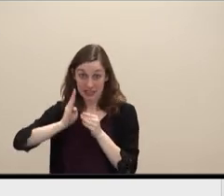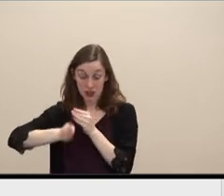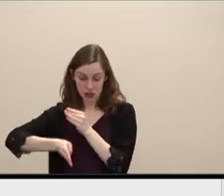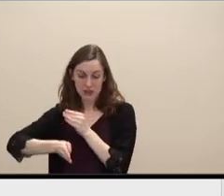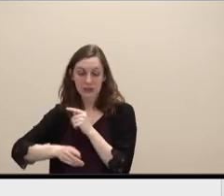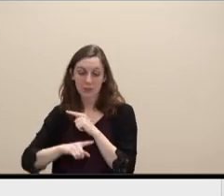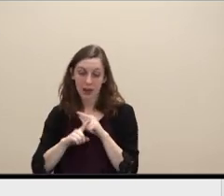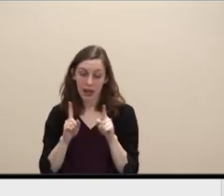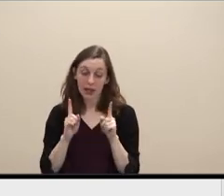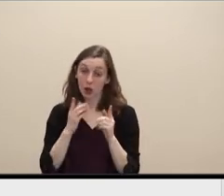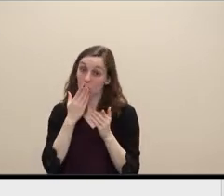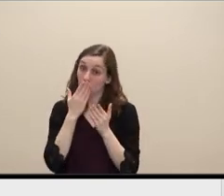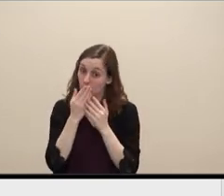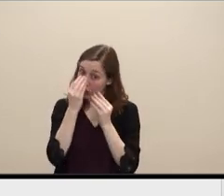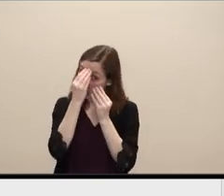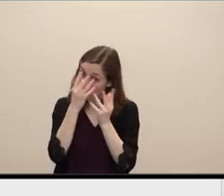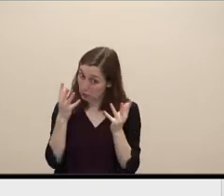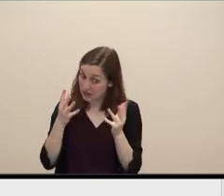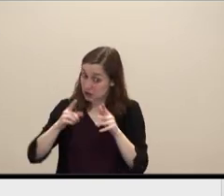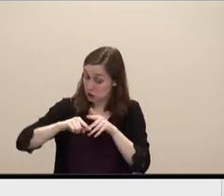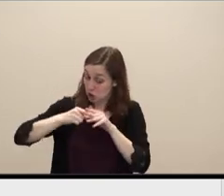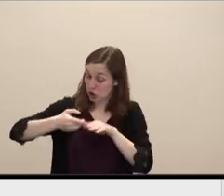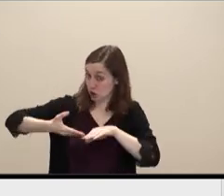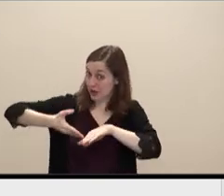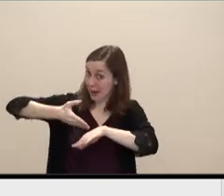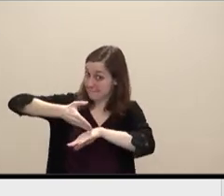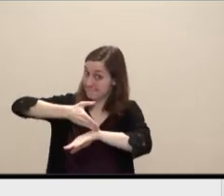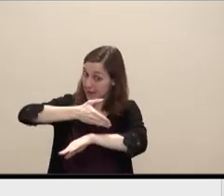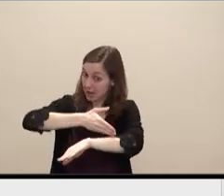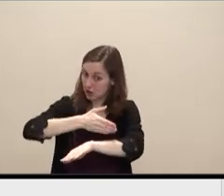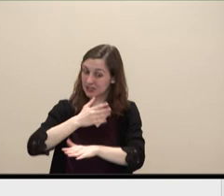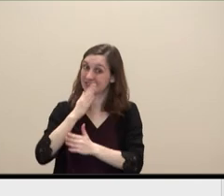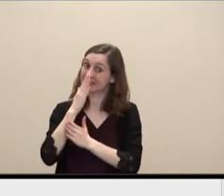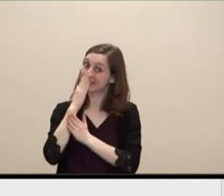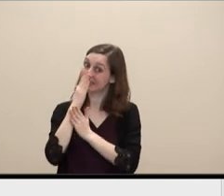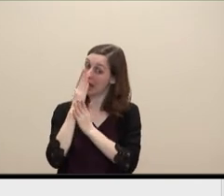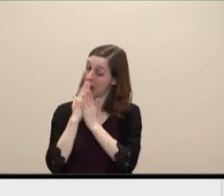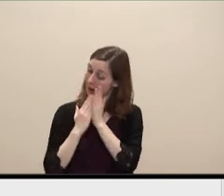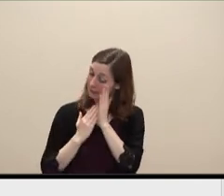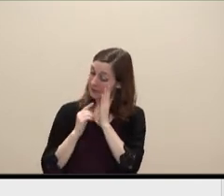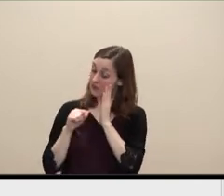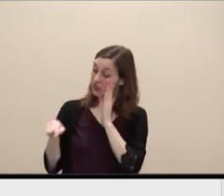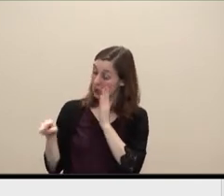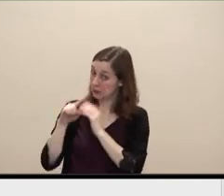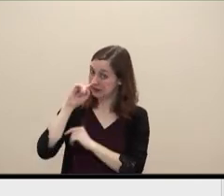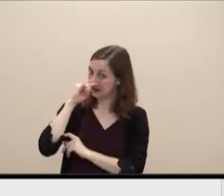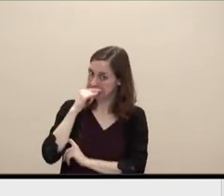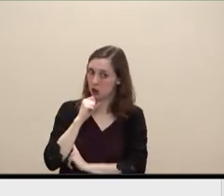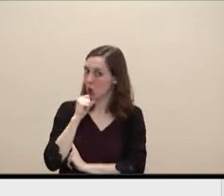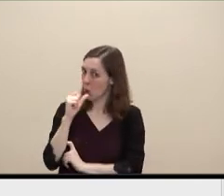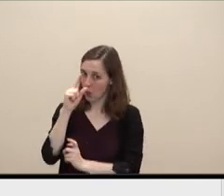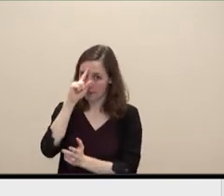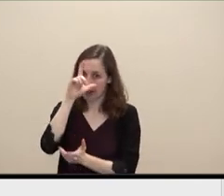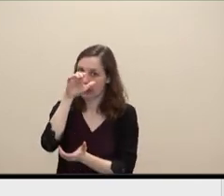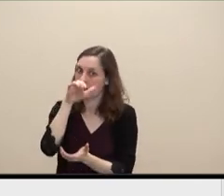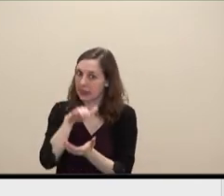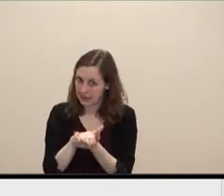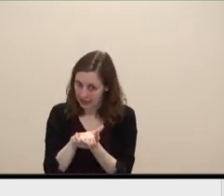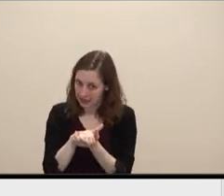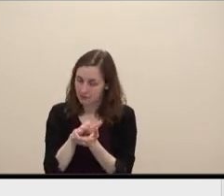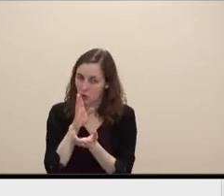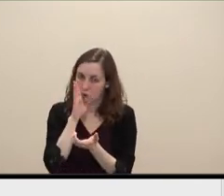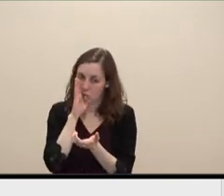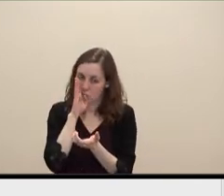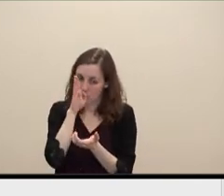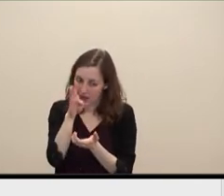starting to get a little bit better because to some extent the kids did not believe that they were truly going to be accountable for the failures